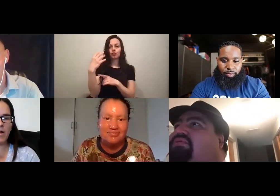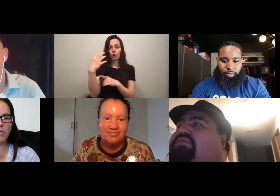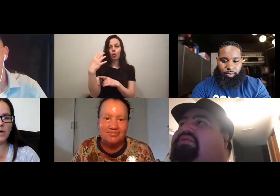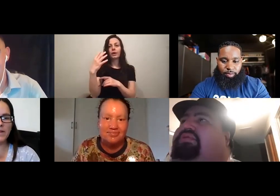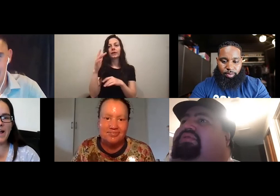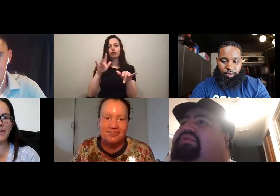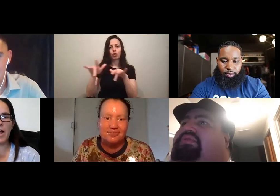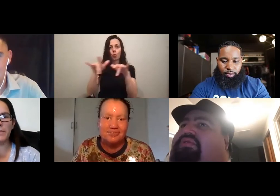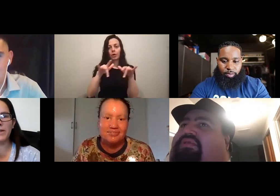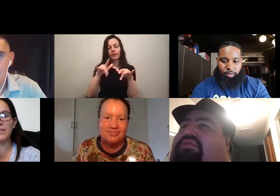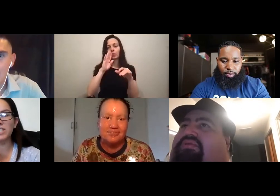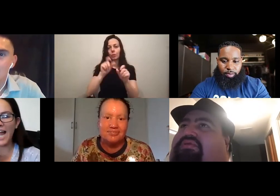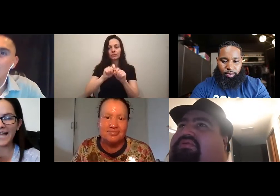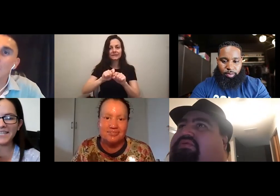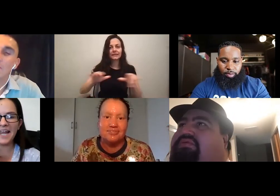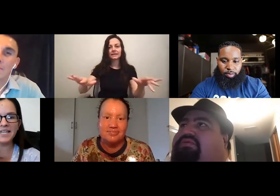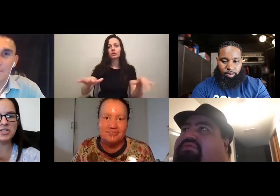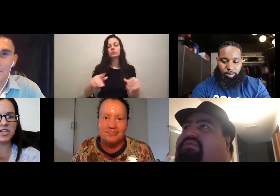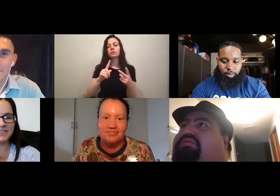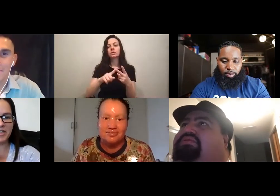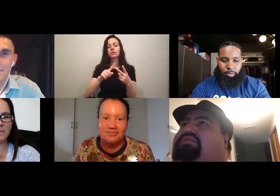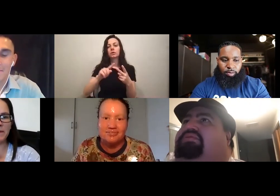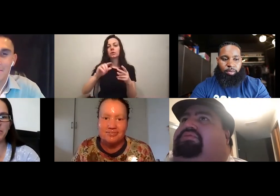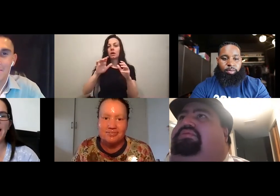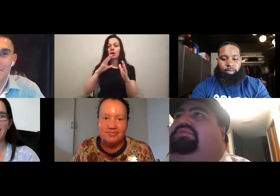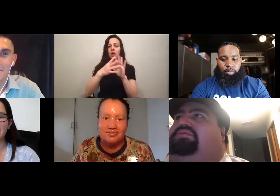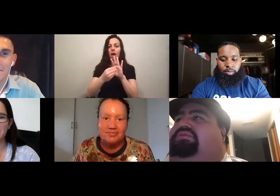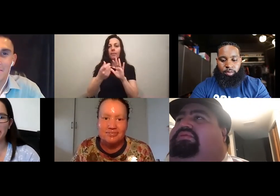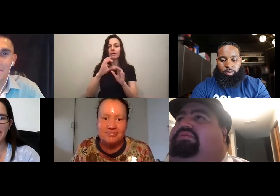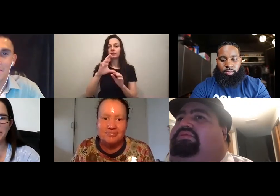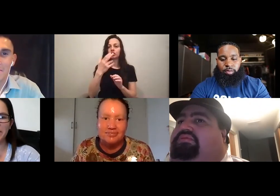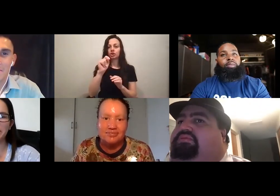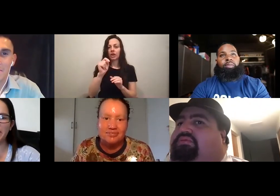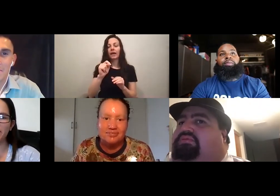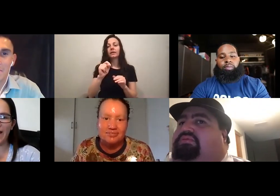sent out. We will have a copy of the chat and a transcript that will be added to